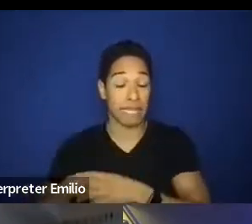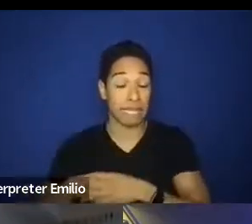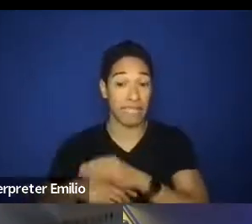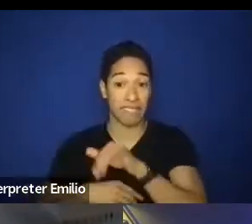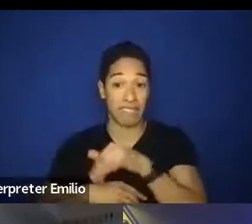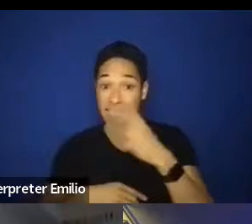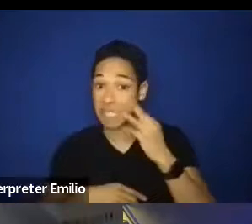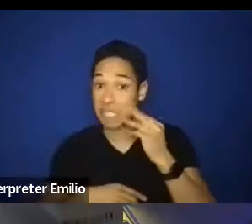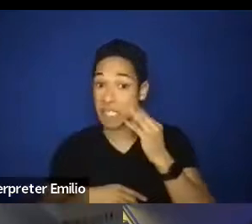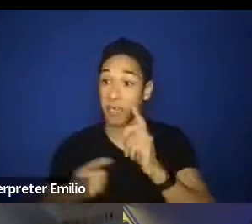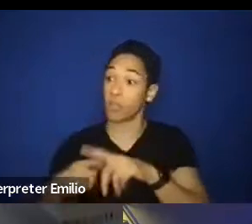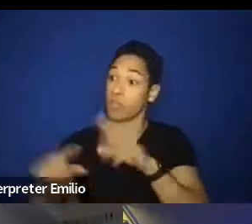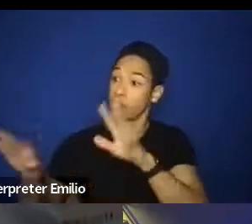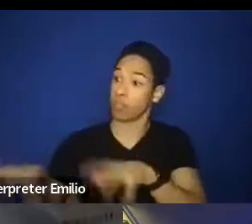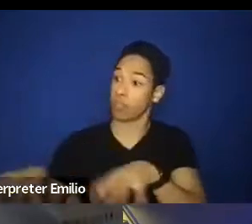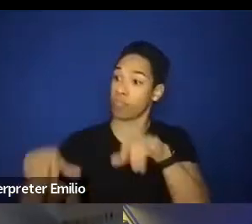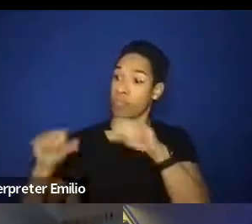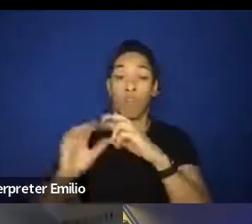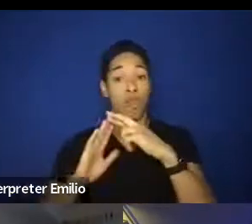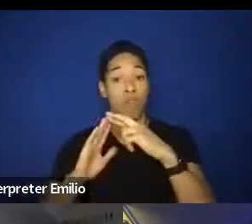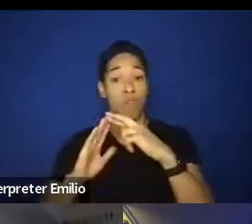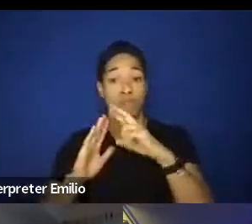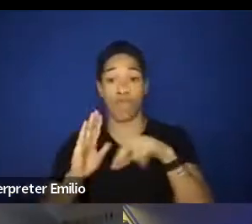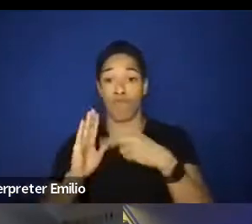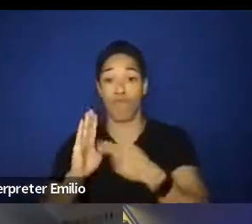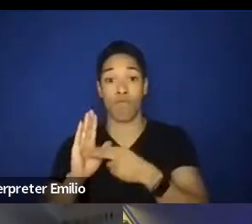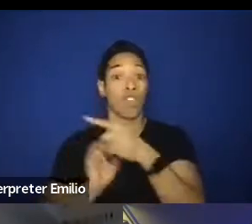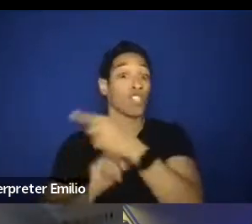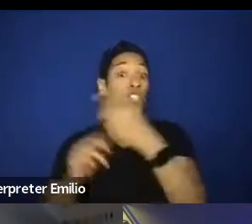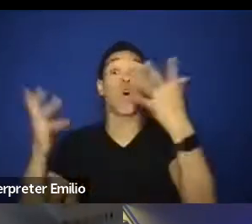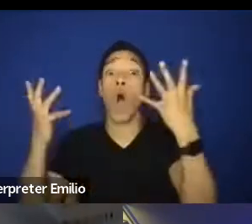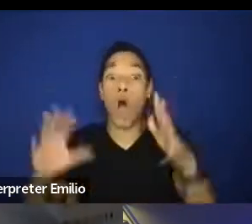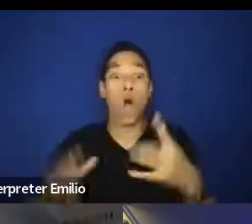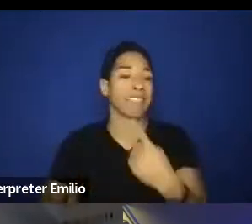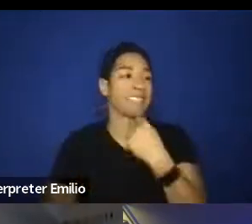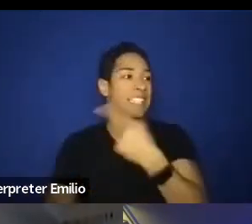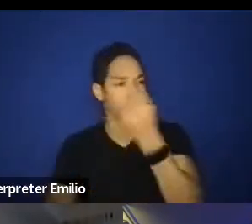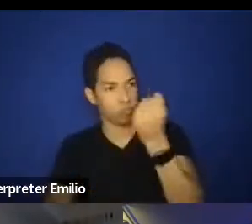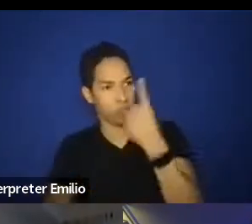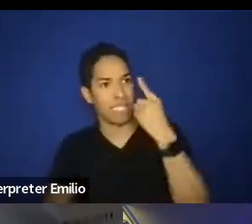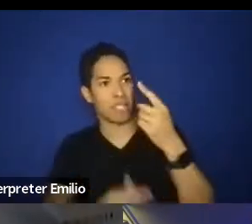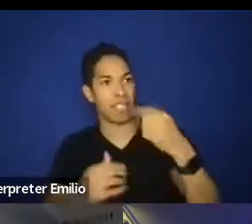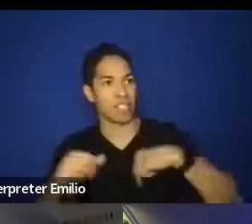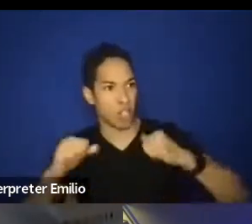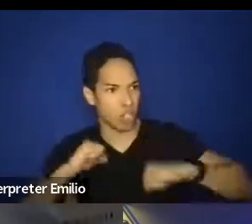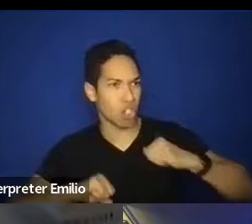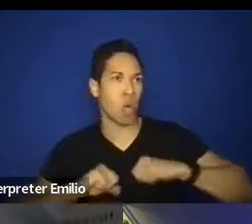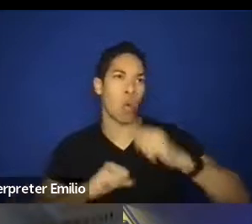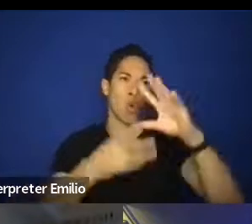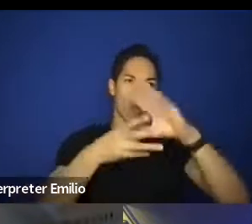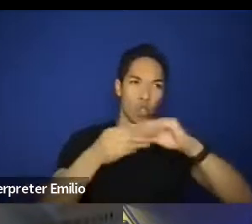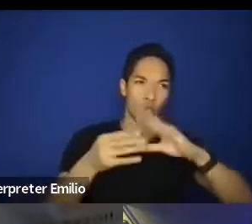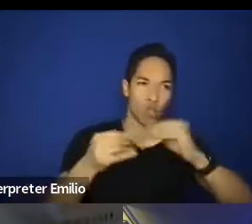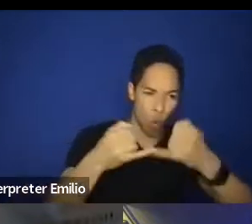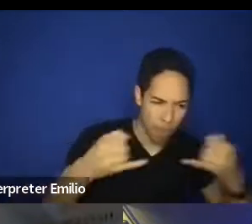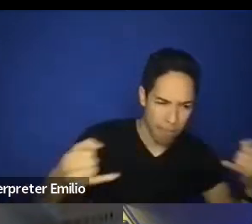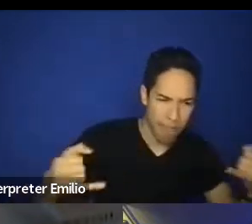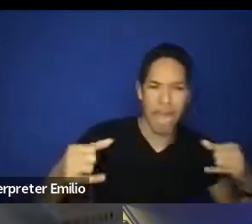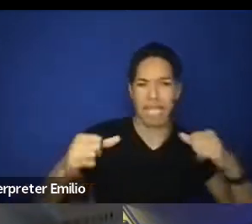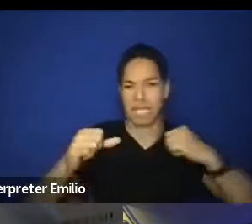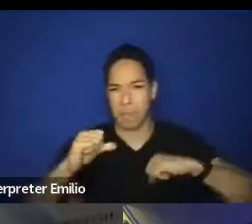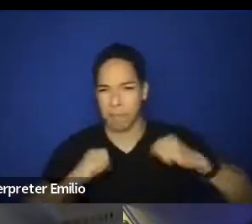to play a role that she's verbally said, I love this play. She understands the play, she understands the story, and she